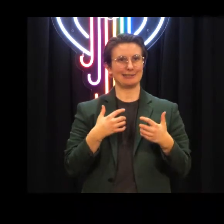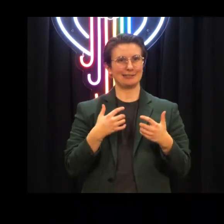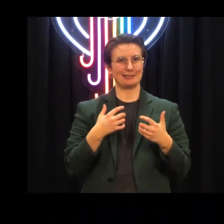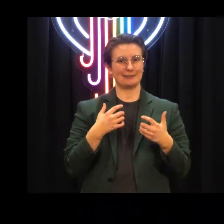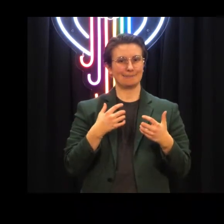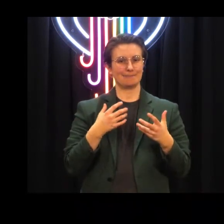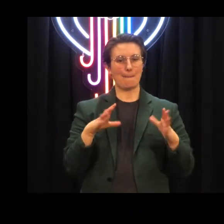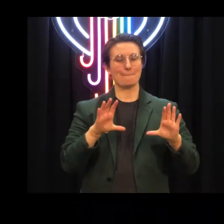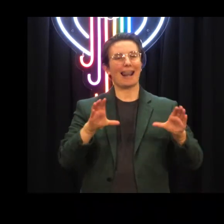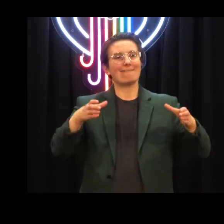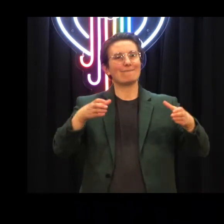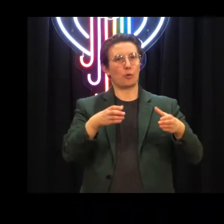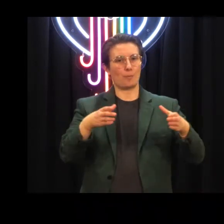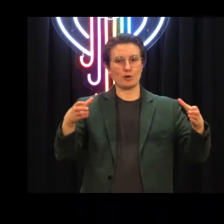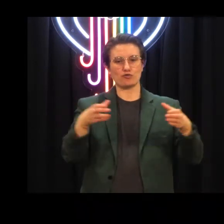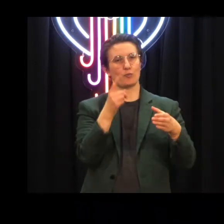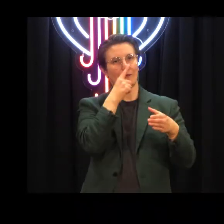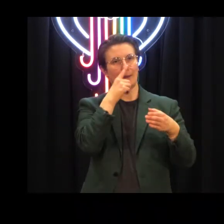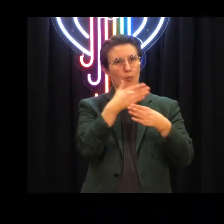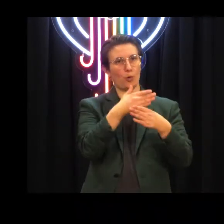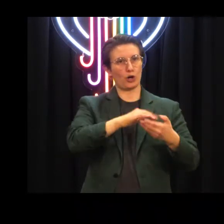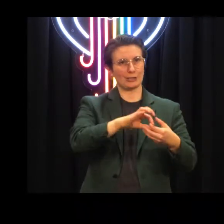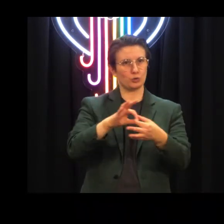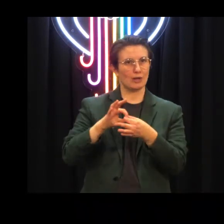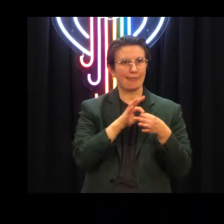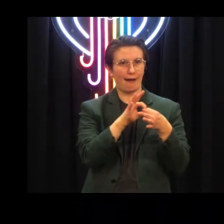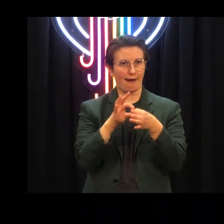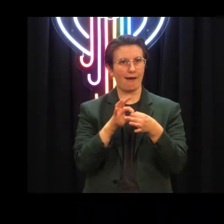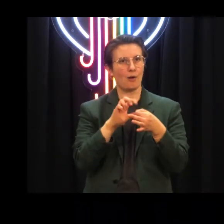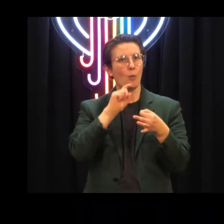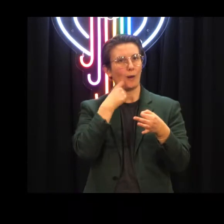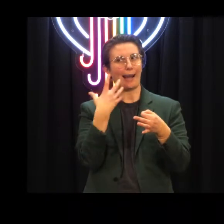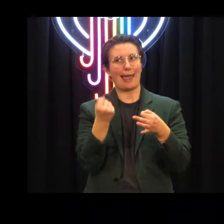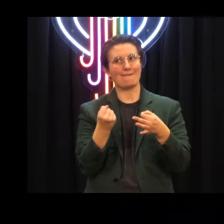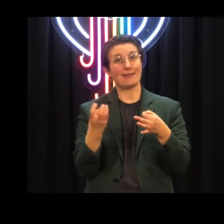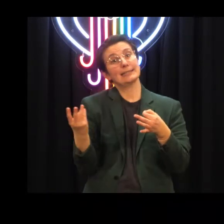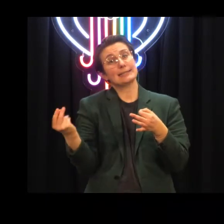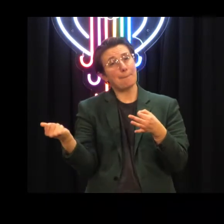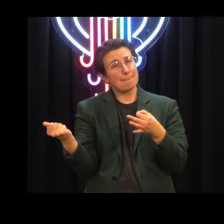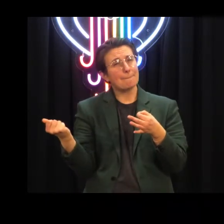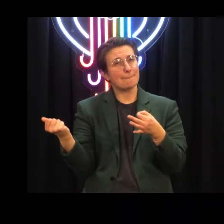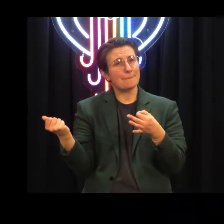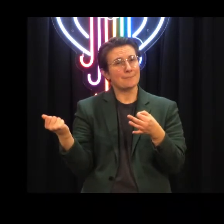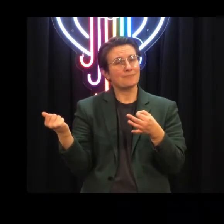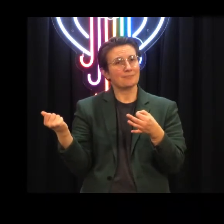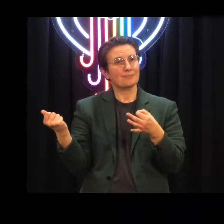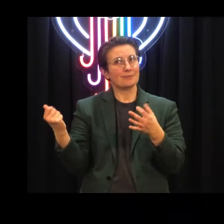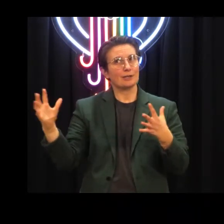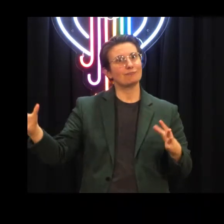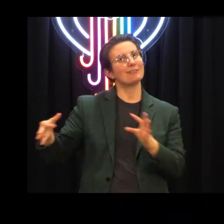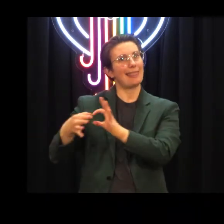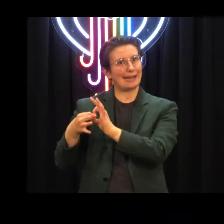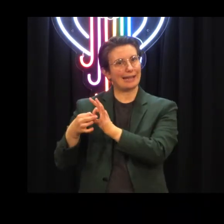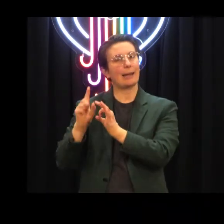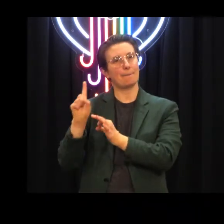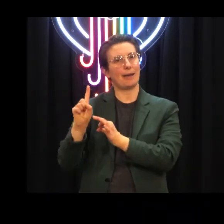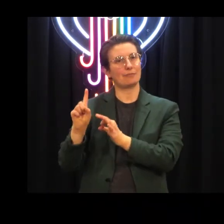some component of vaccinology necessarily, but it won't be developing a vaccine per